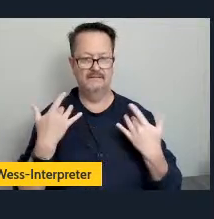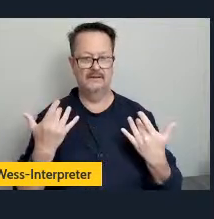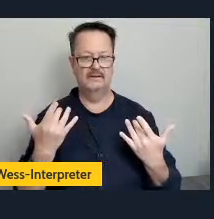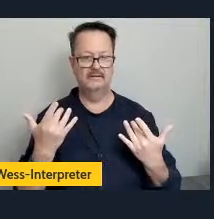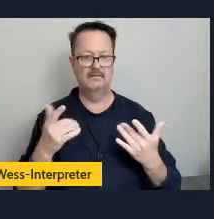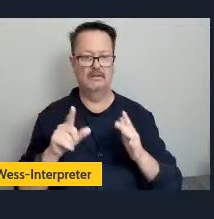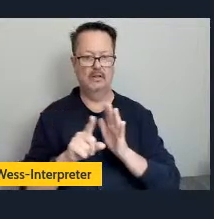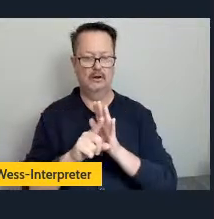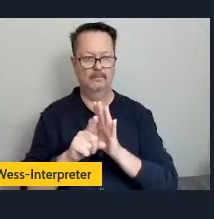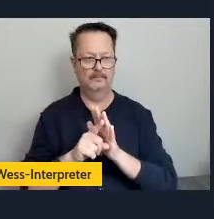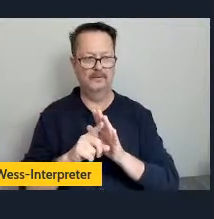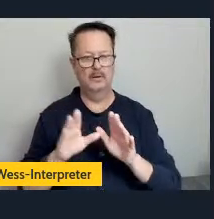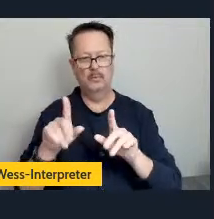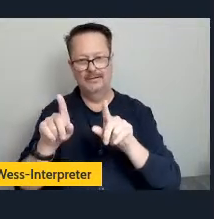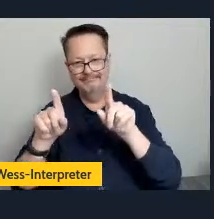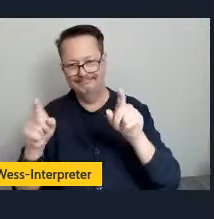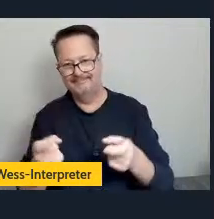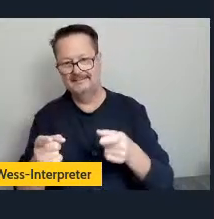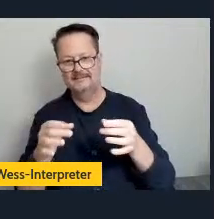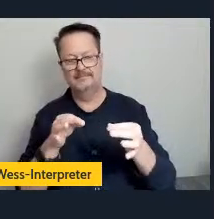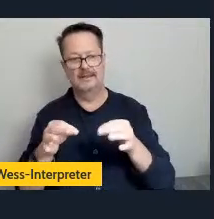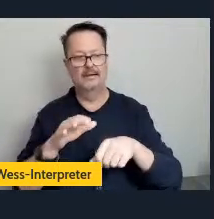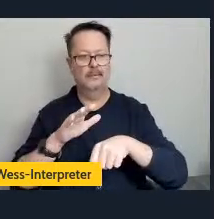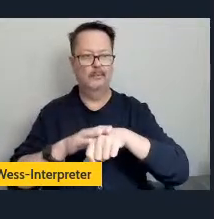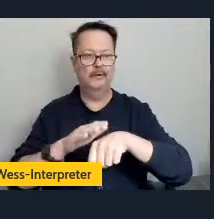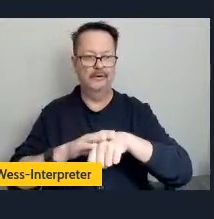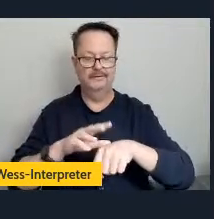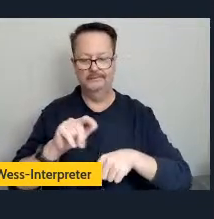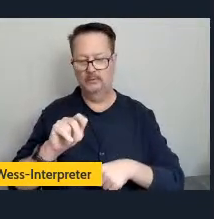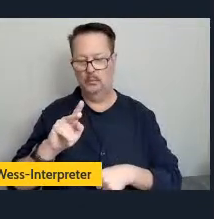will define an alarm called warning,